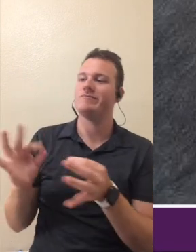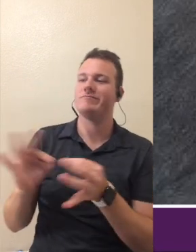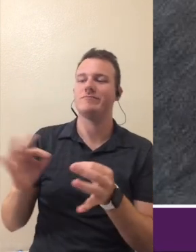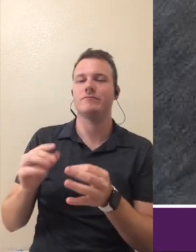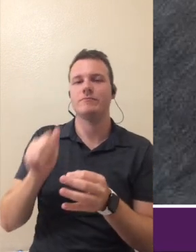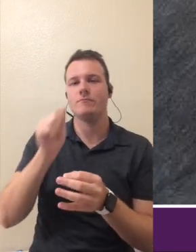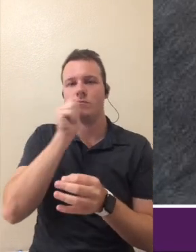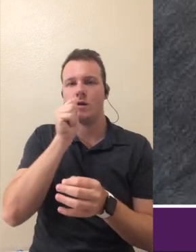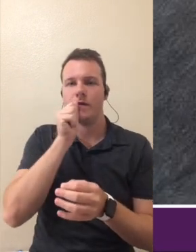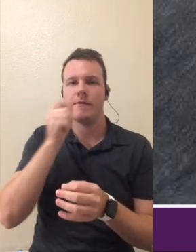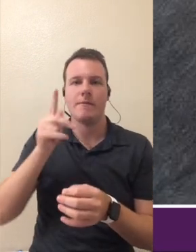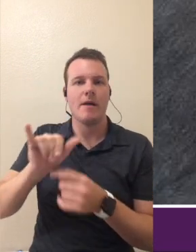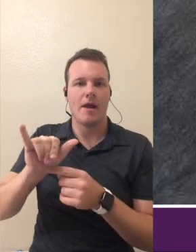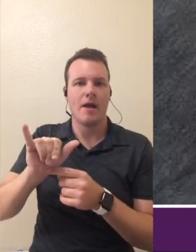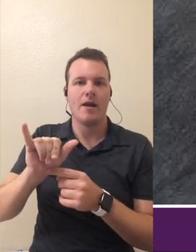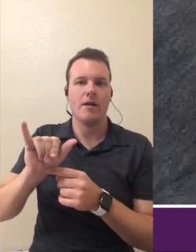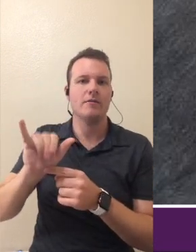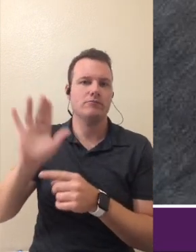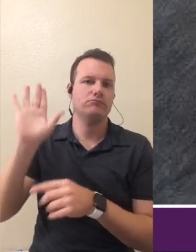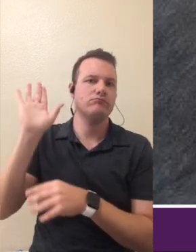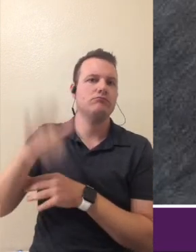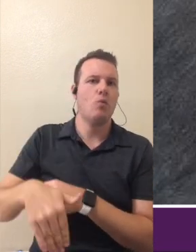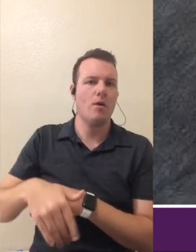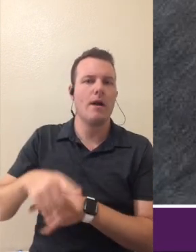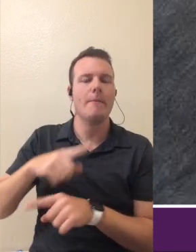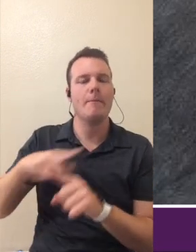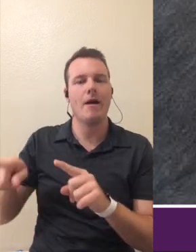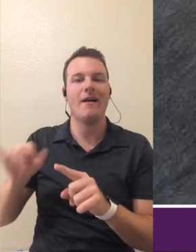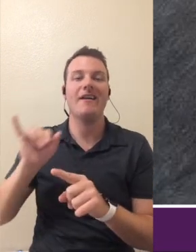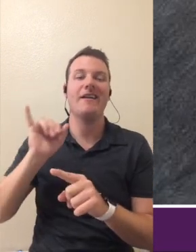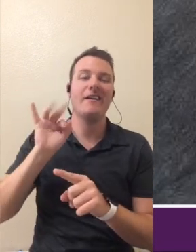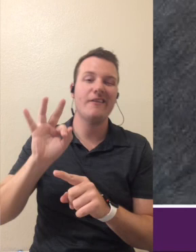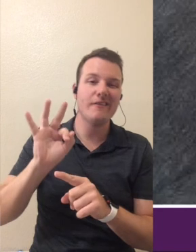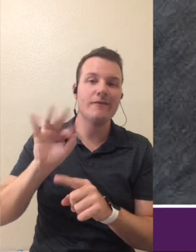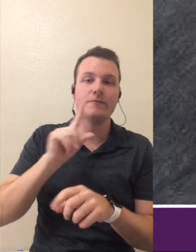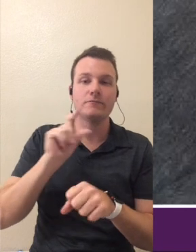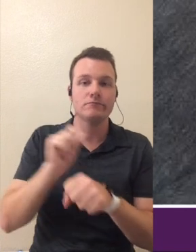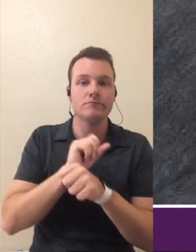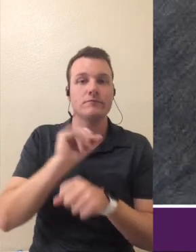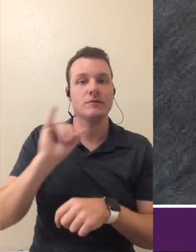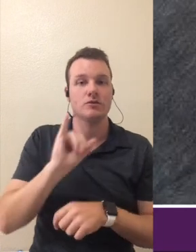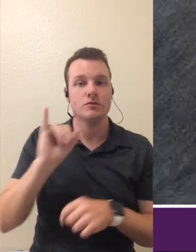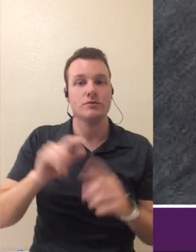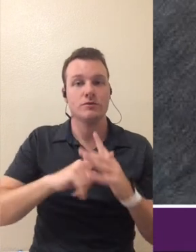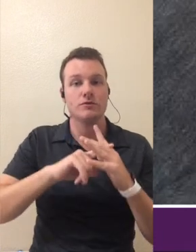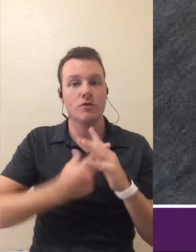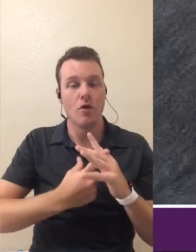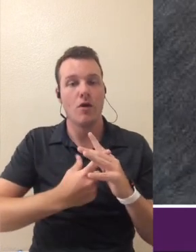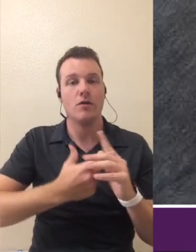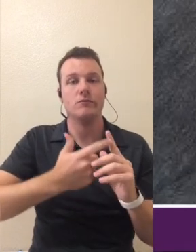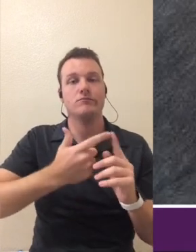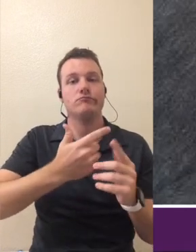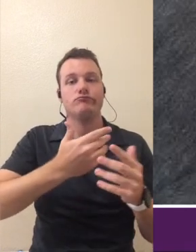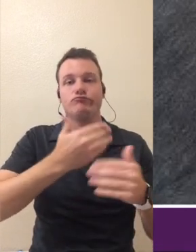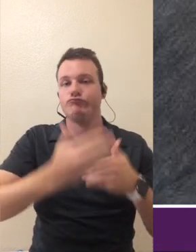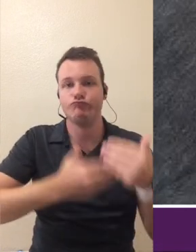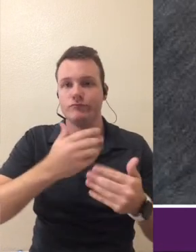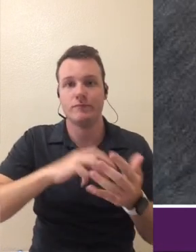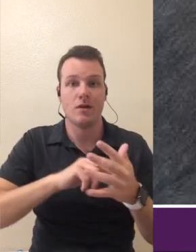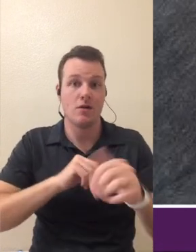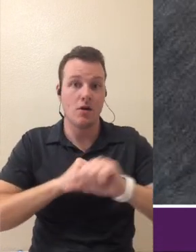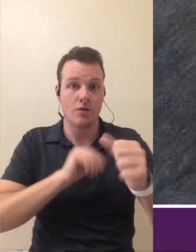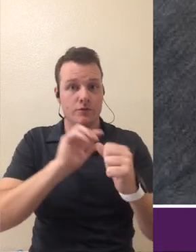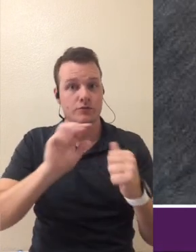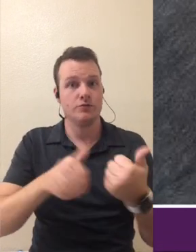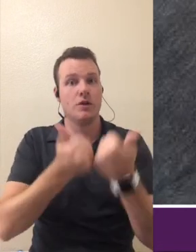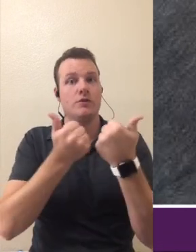strictly private pay models. But if I think this question's more about if you are getting insurance reimbursement, are